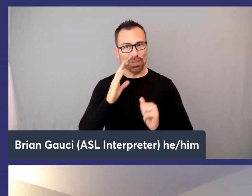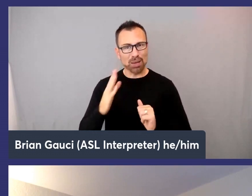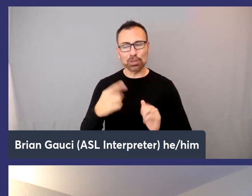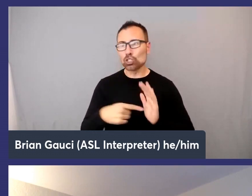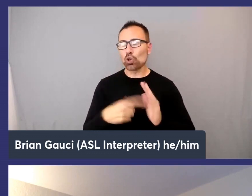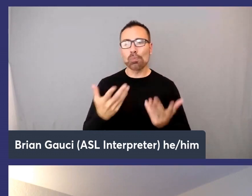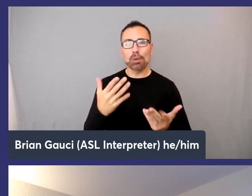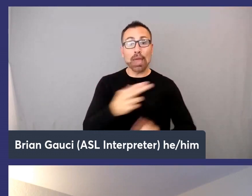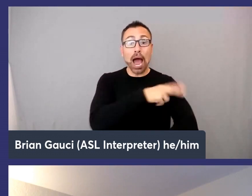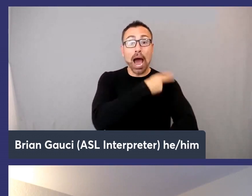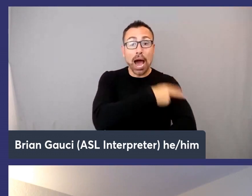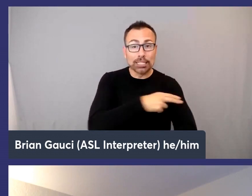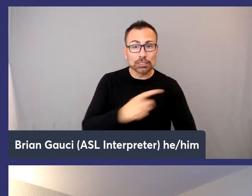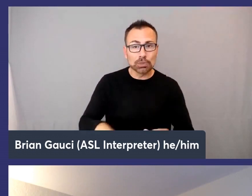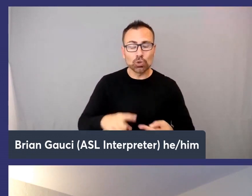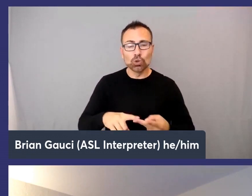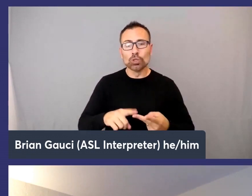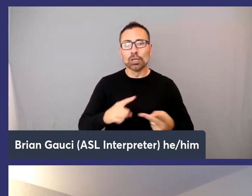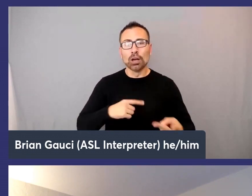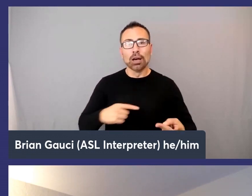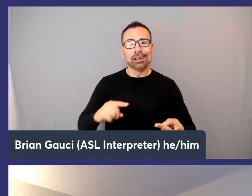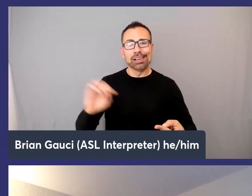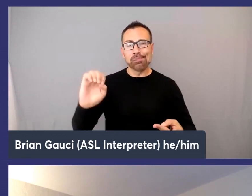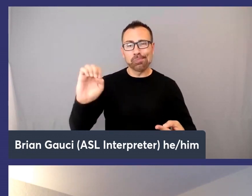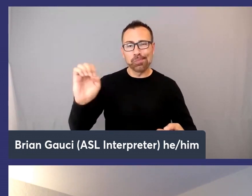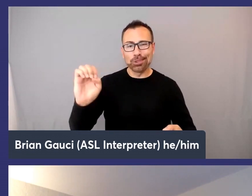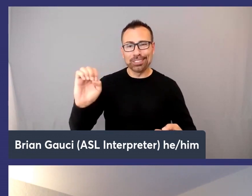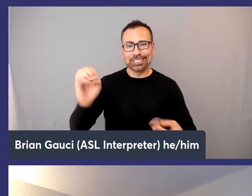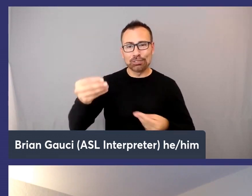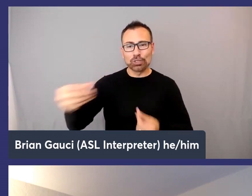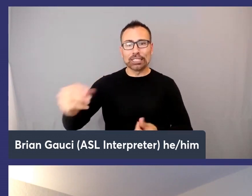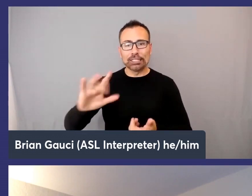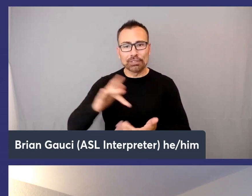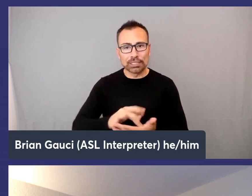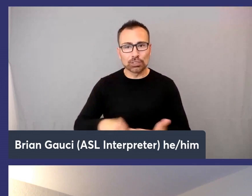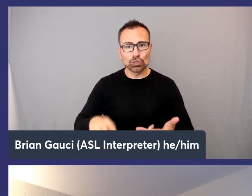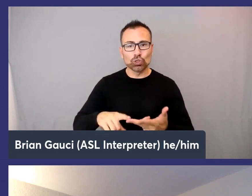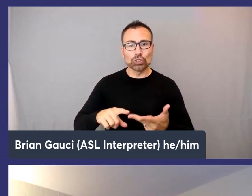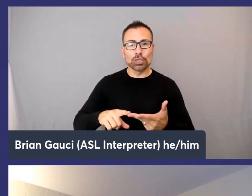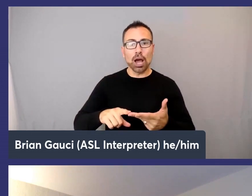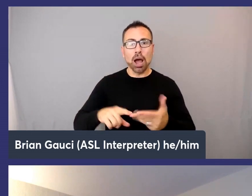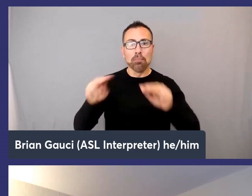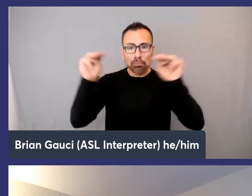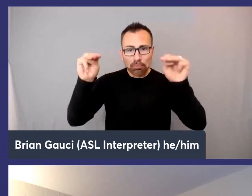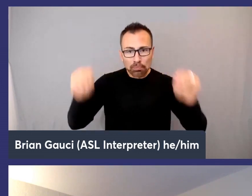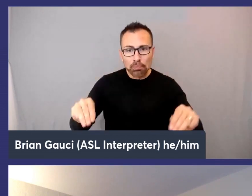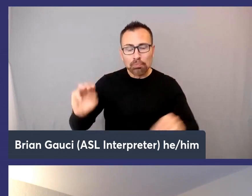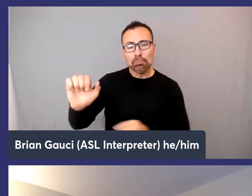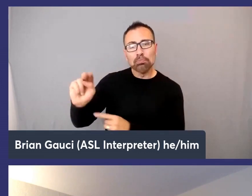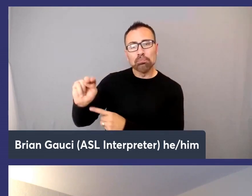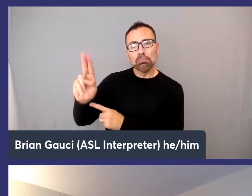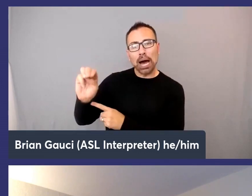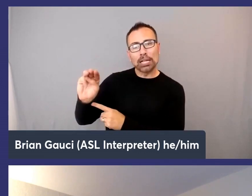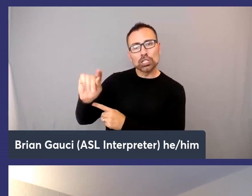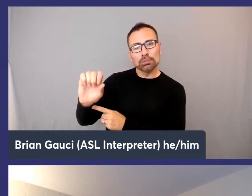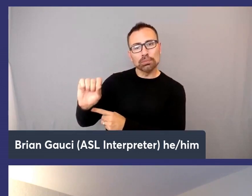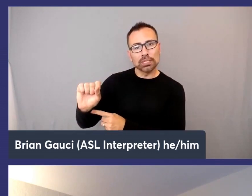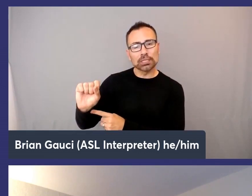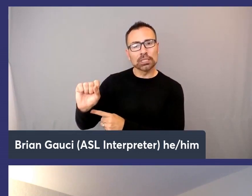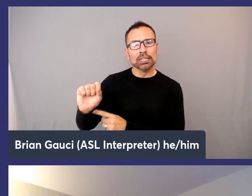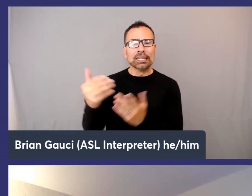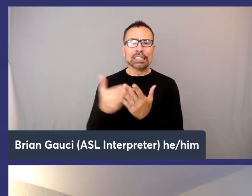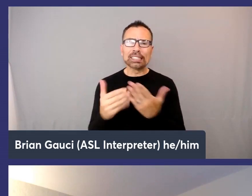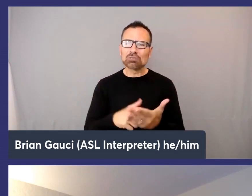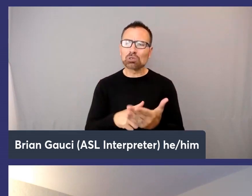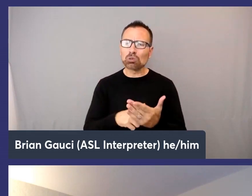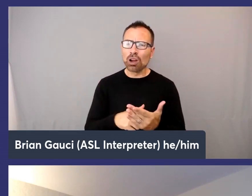or emergency relief centers or even things like monuments. All of these things, you really need to have to be able to make